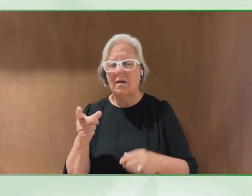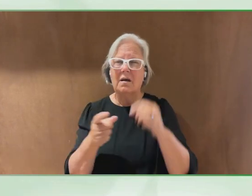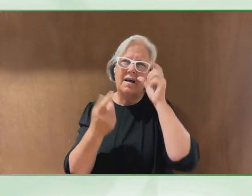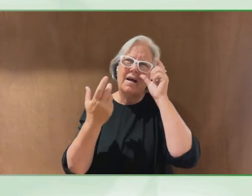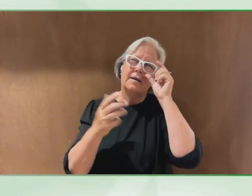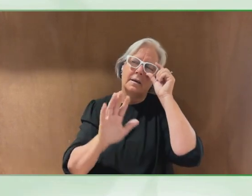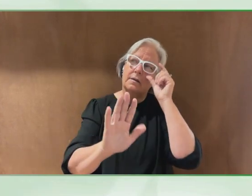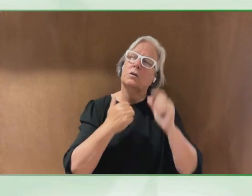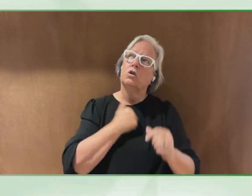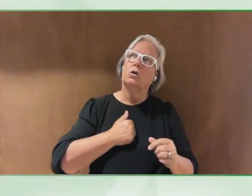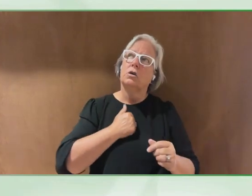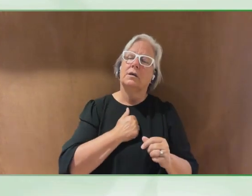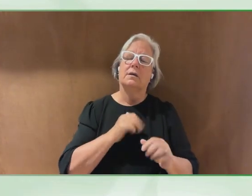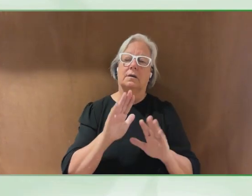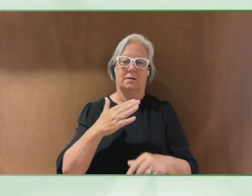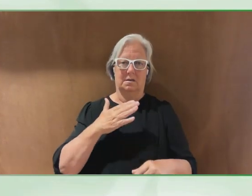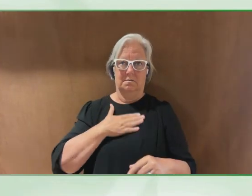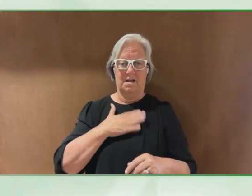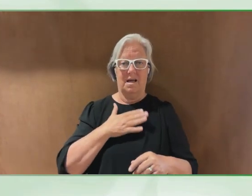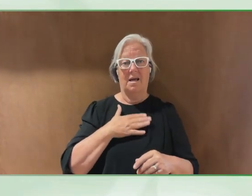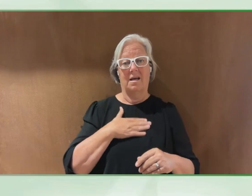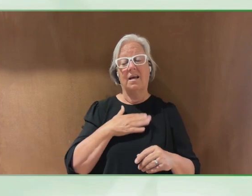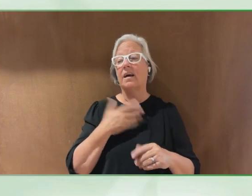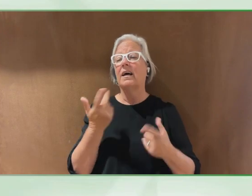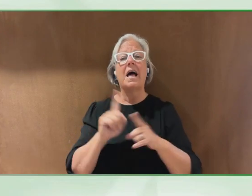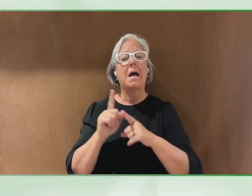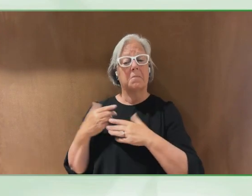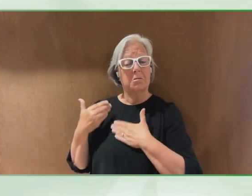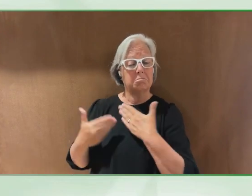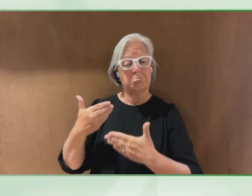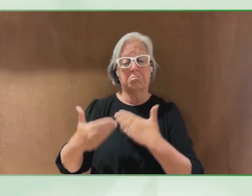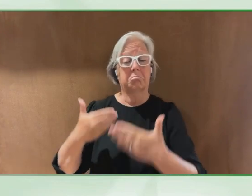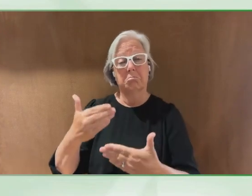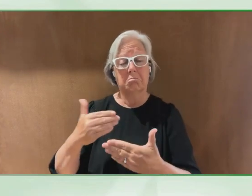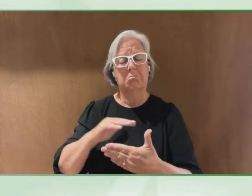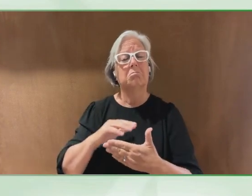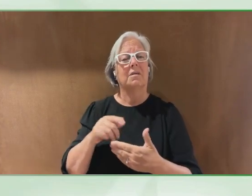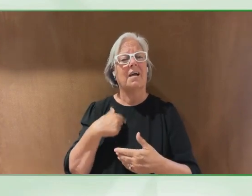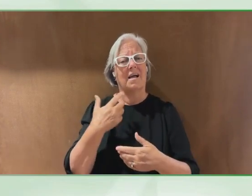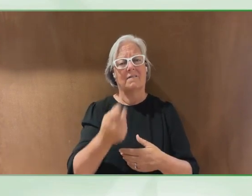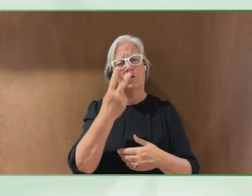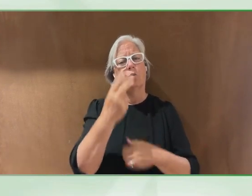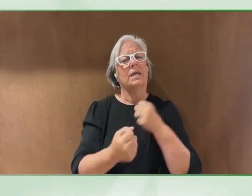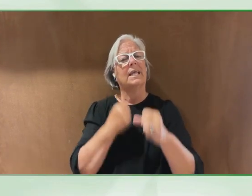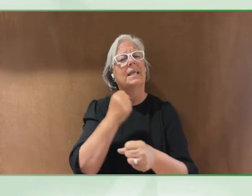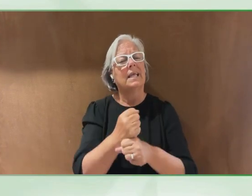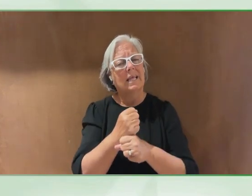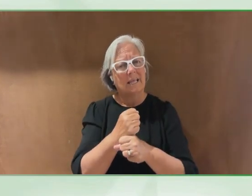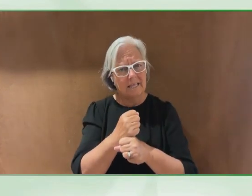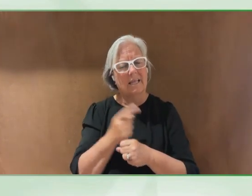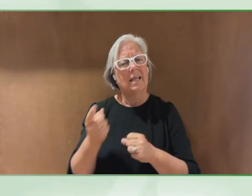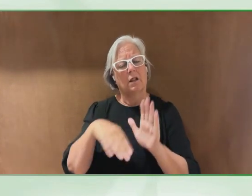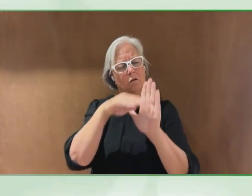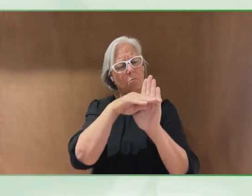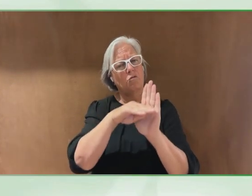my journey into this position was going through what was hosted a 2-year program for people with disabilities